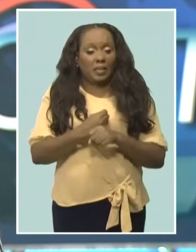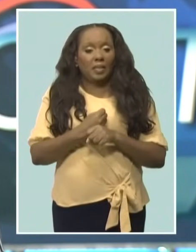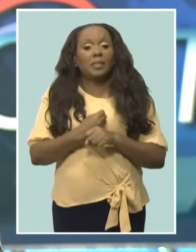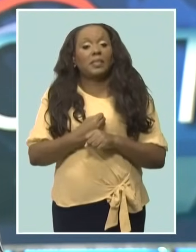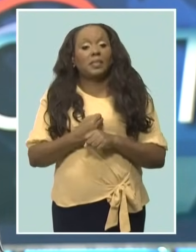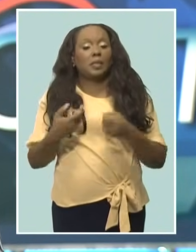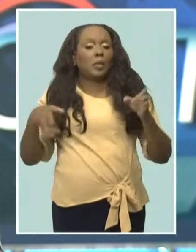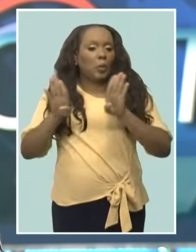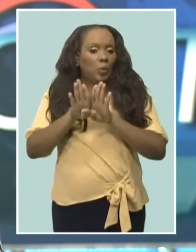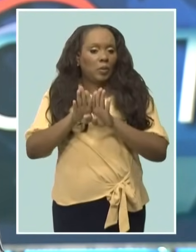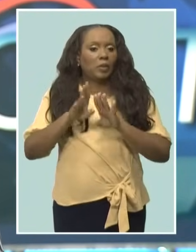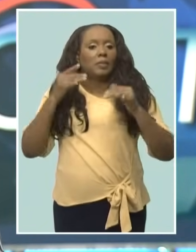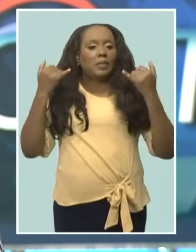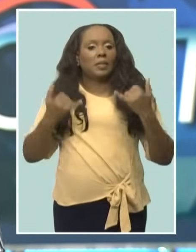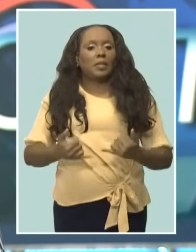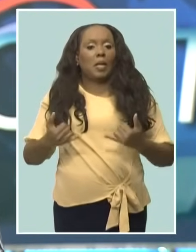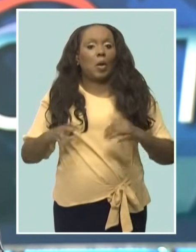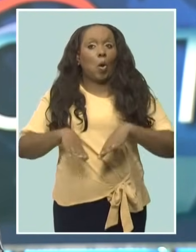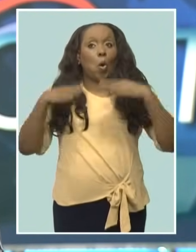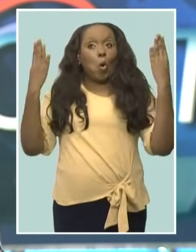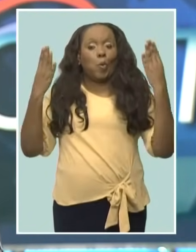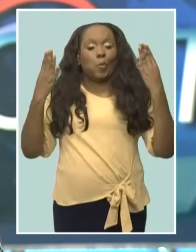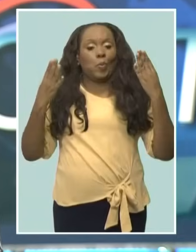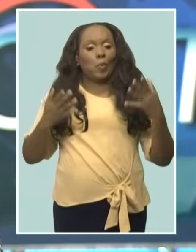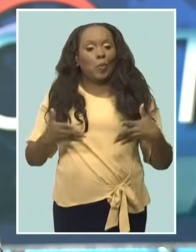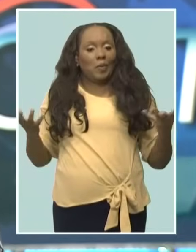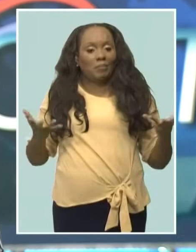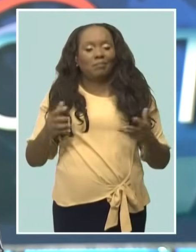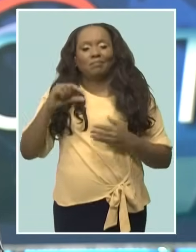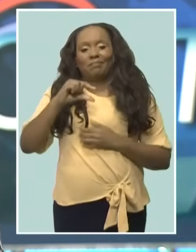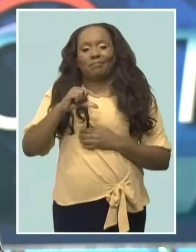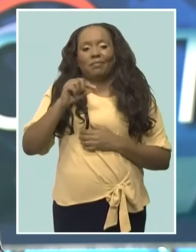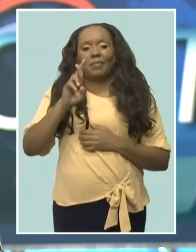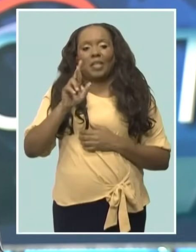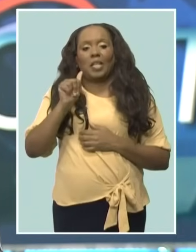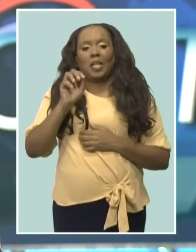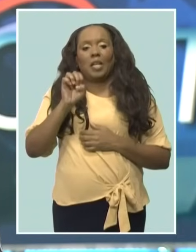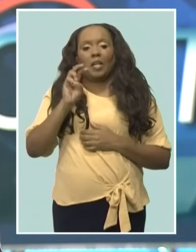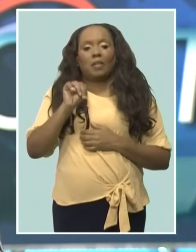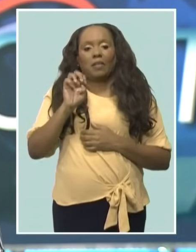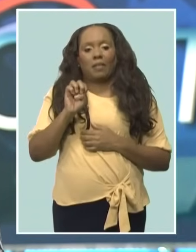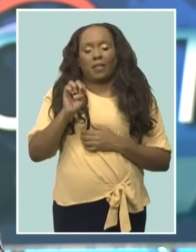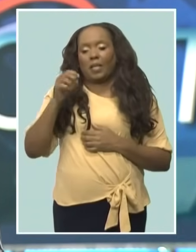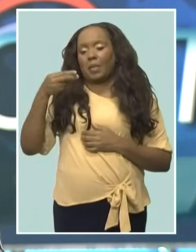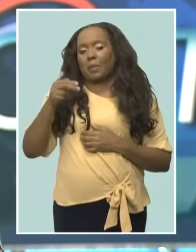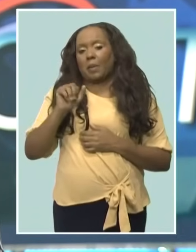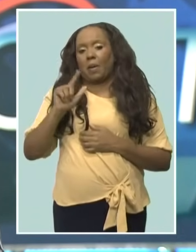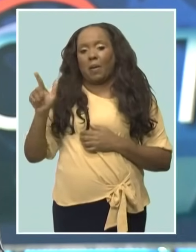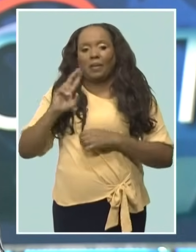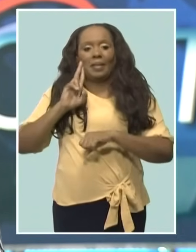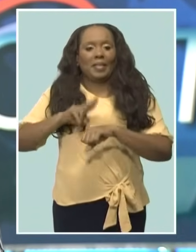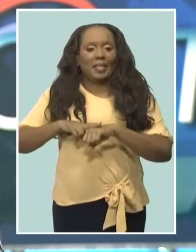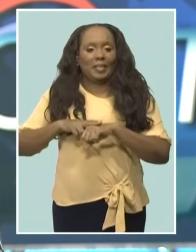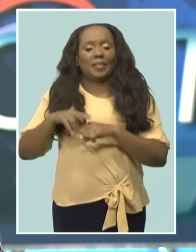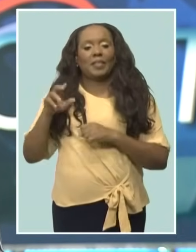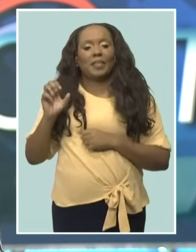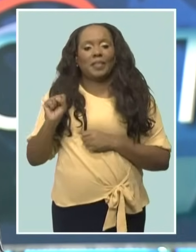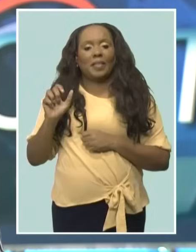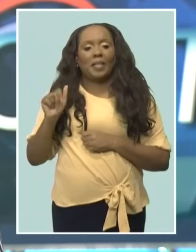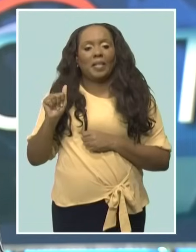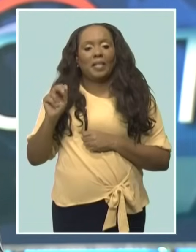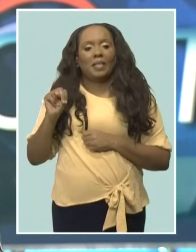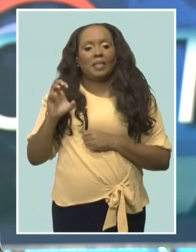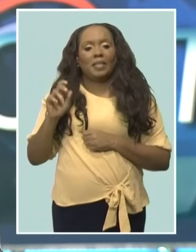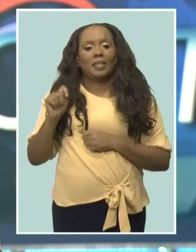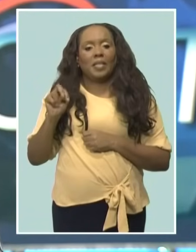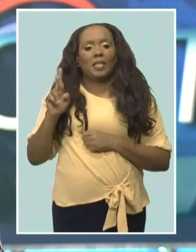Barbados' lone 35-acre ecological wetland, the Graham Hall Nature Sanctuary, will be reopened to the public on